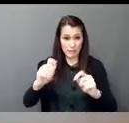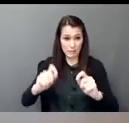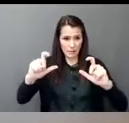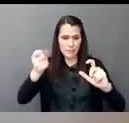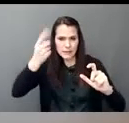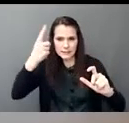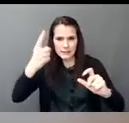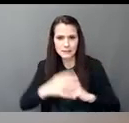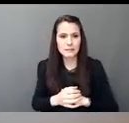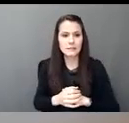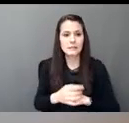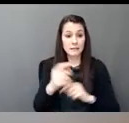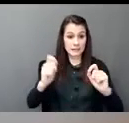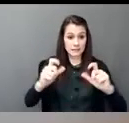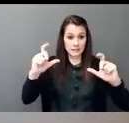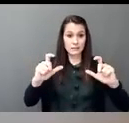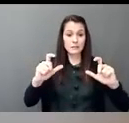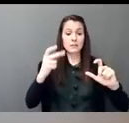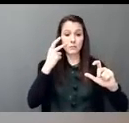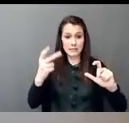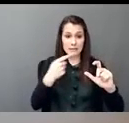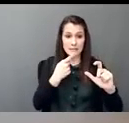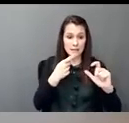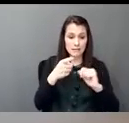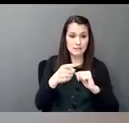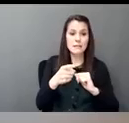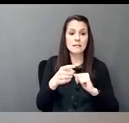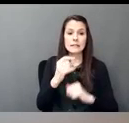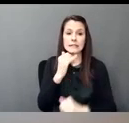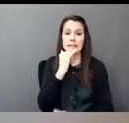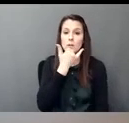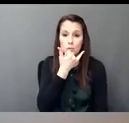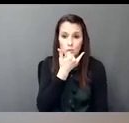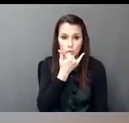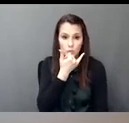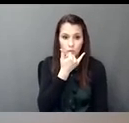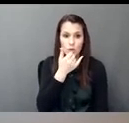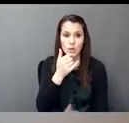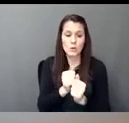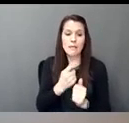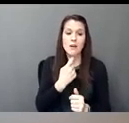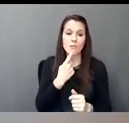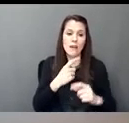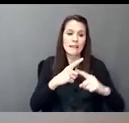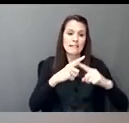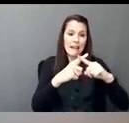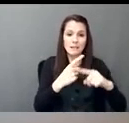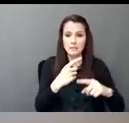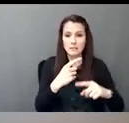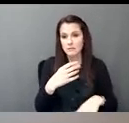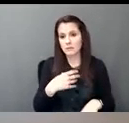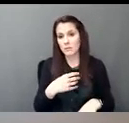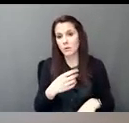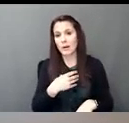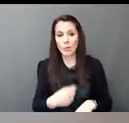have displayed right now is a pop-up window that says error with a red X or white X and a red circle,